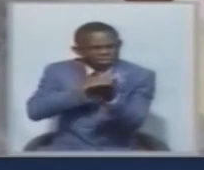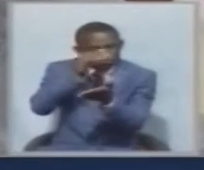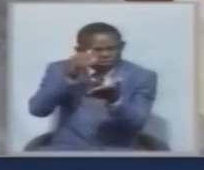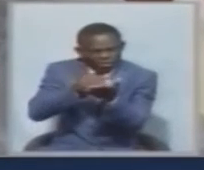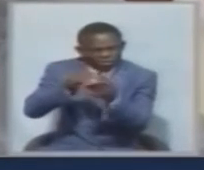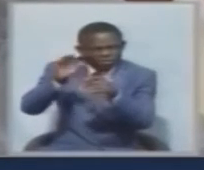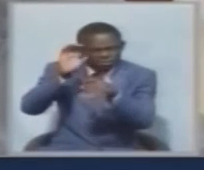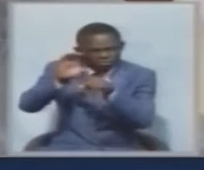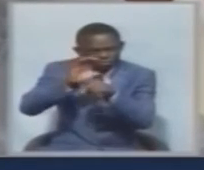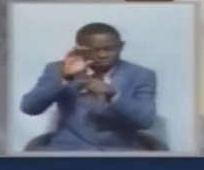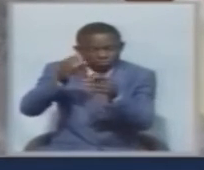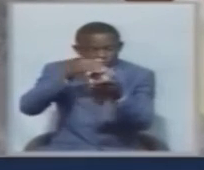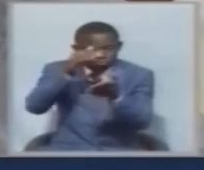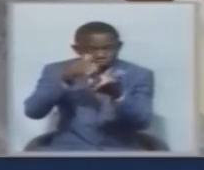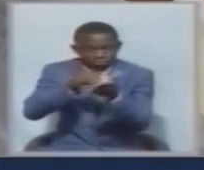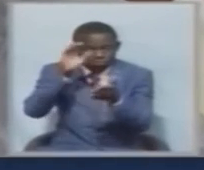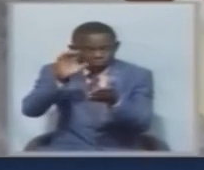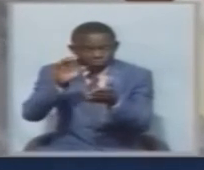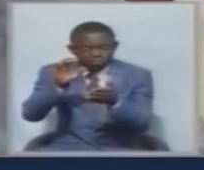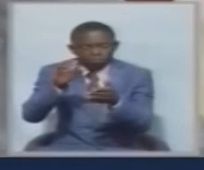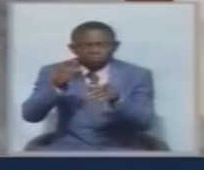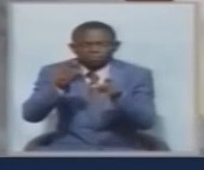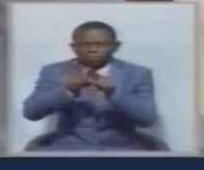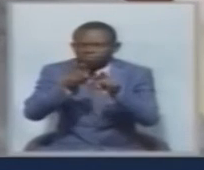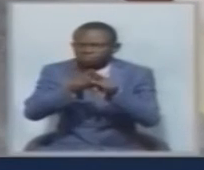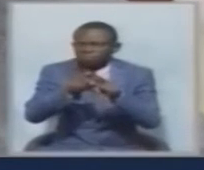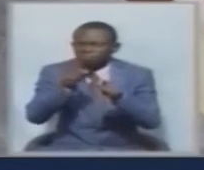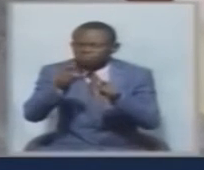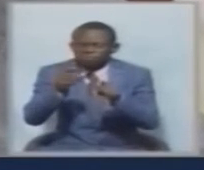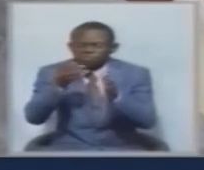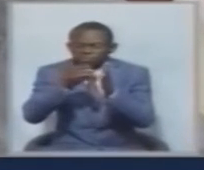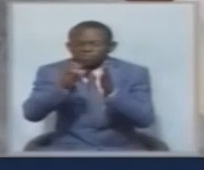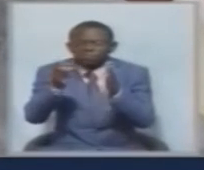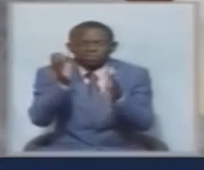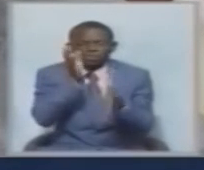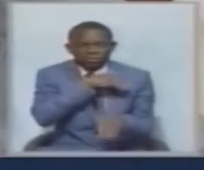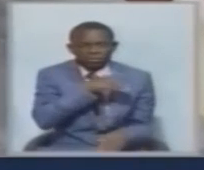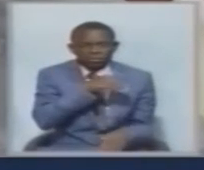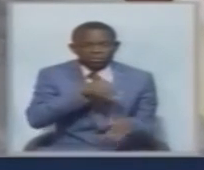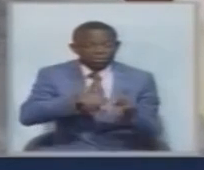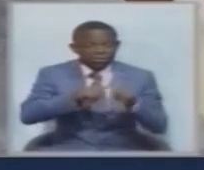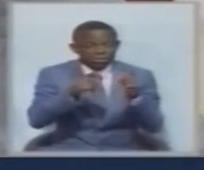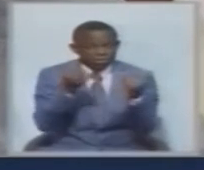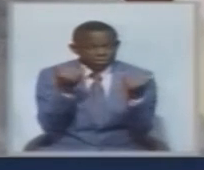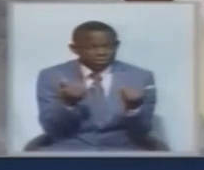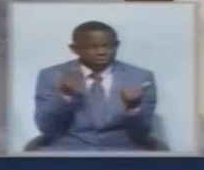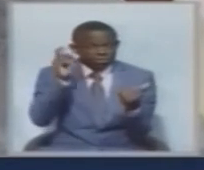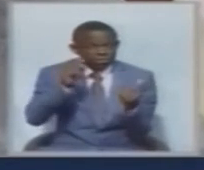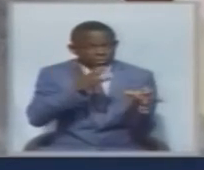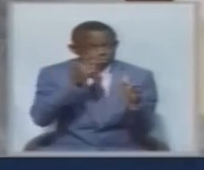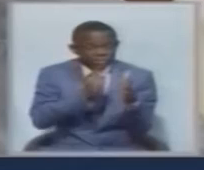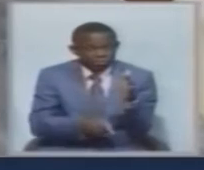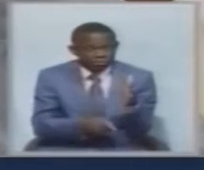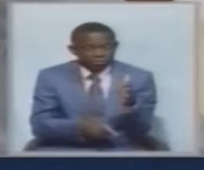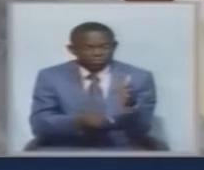of Zambia. But again, I think what is required is to do more studies in certain areas where